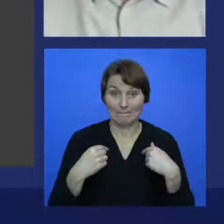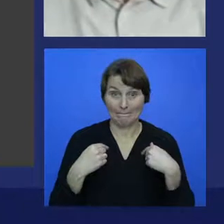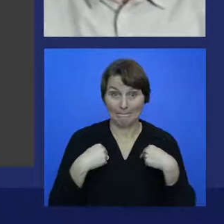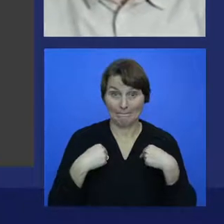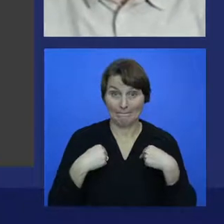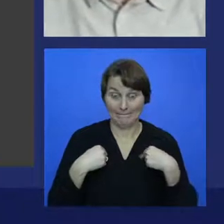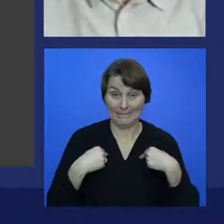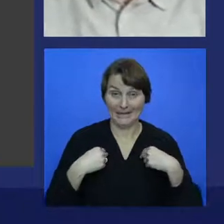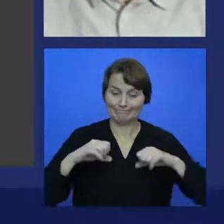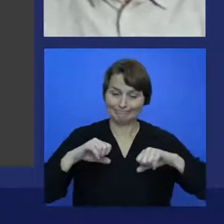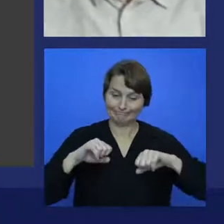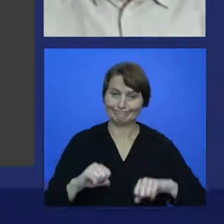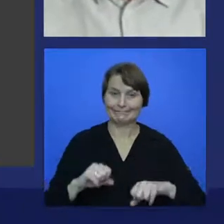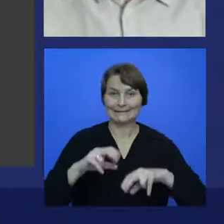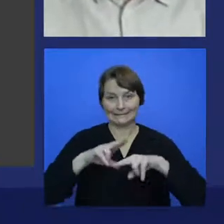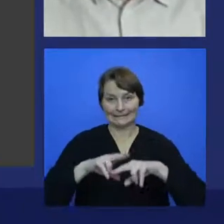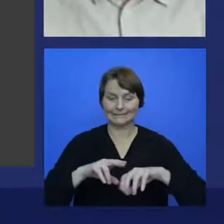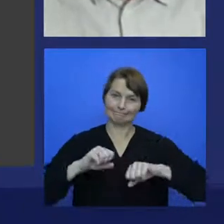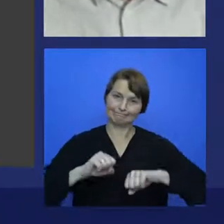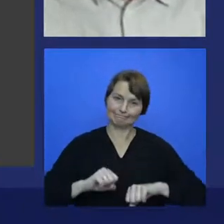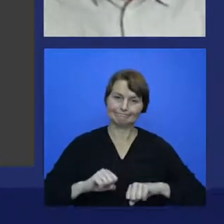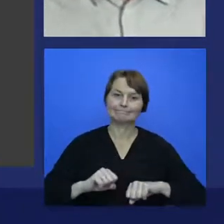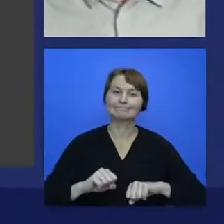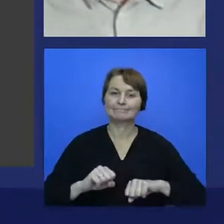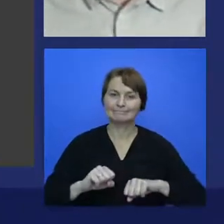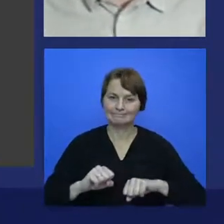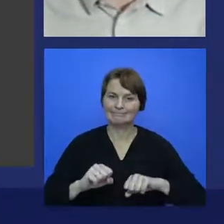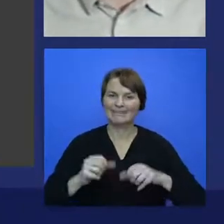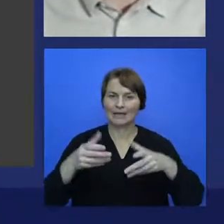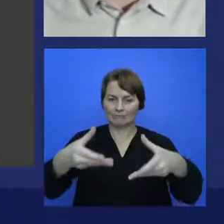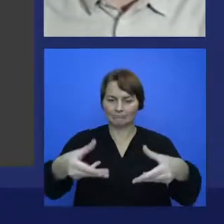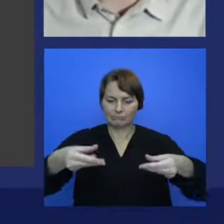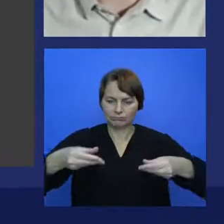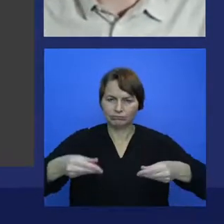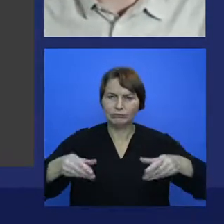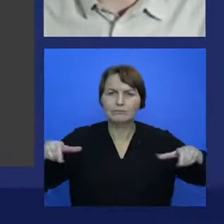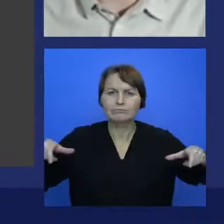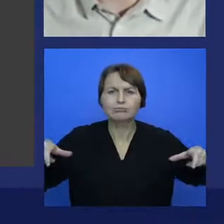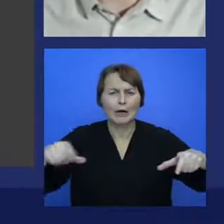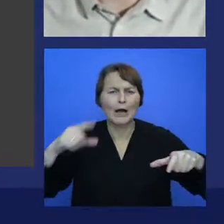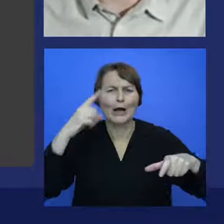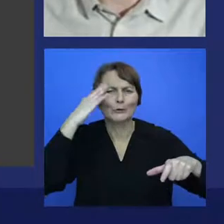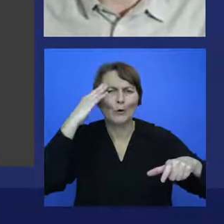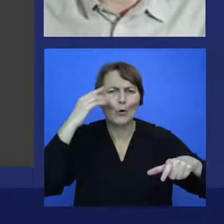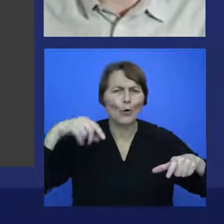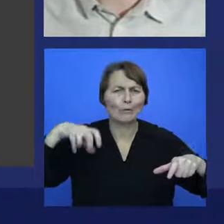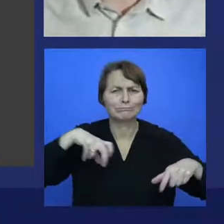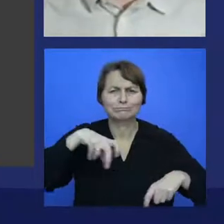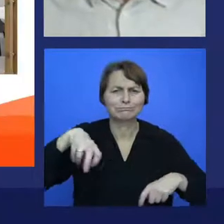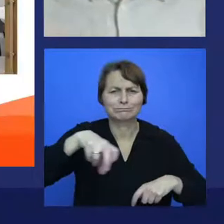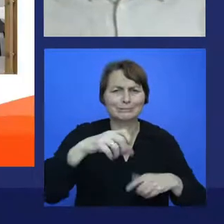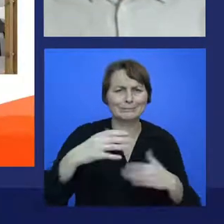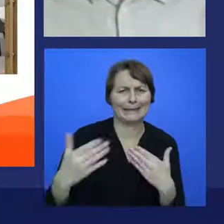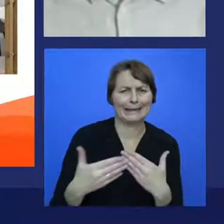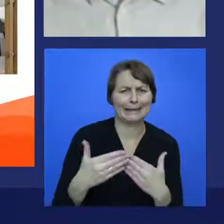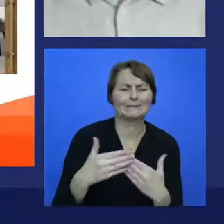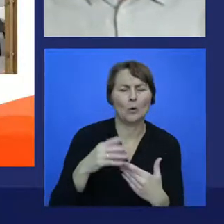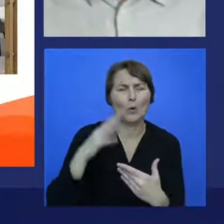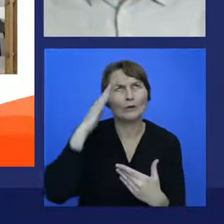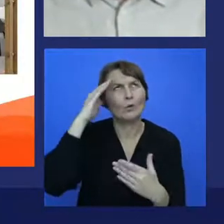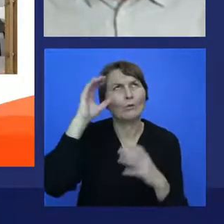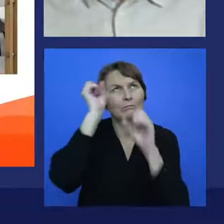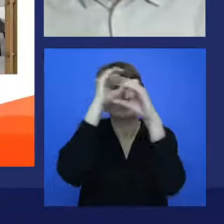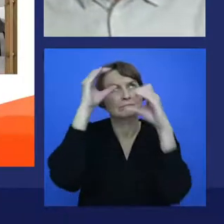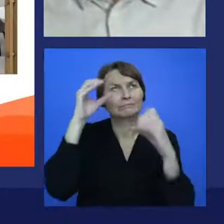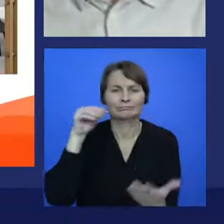space using a rendering because I know what it looks like and I could more easily model that effectively. So here's